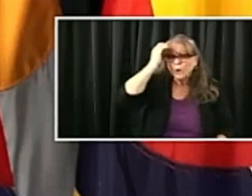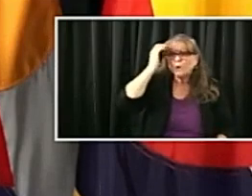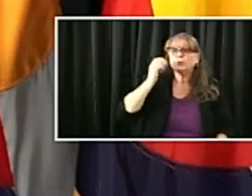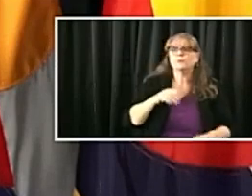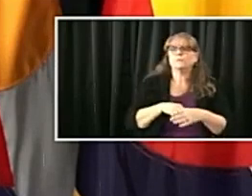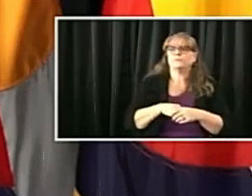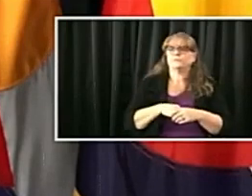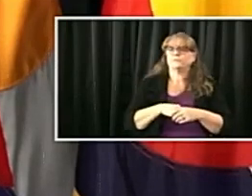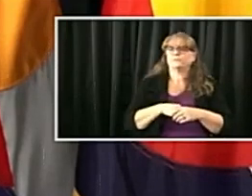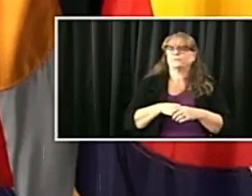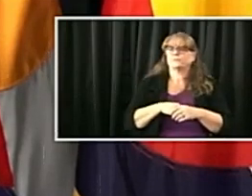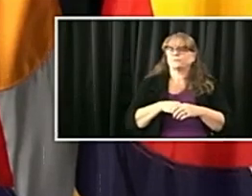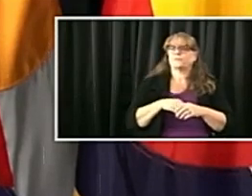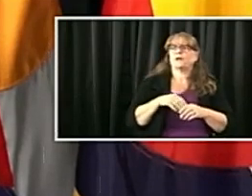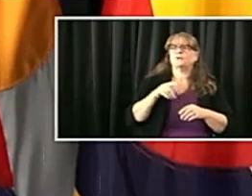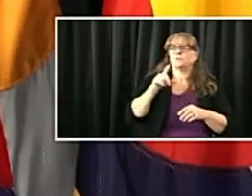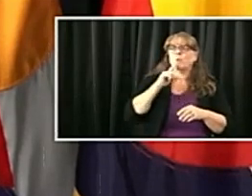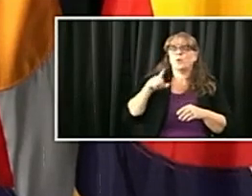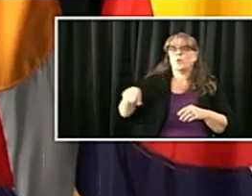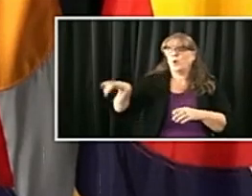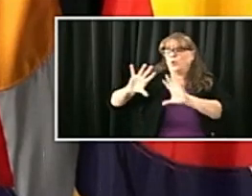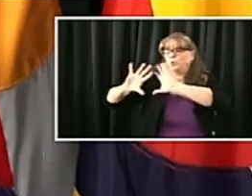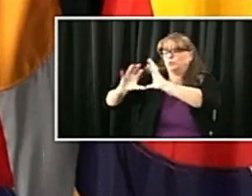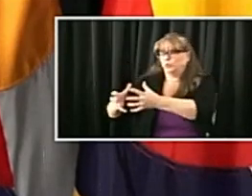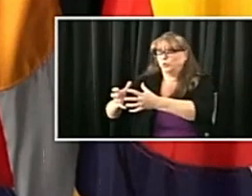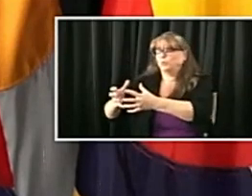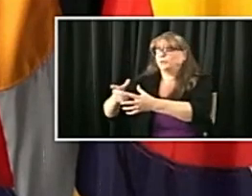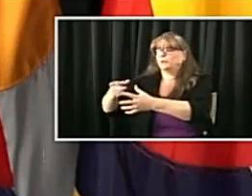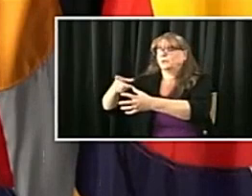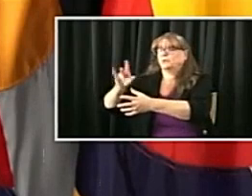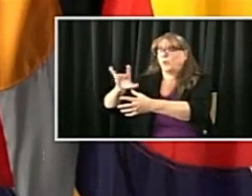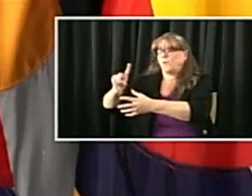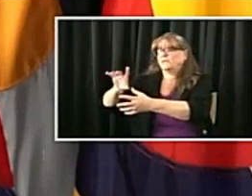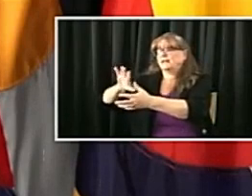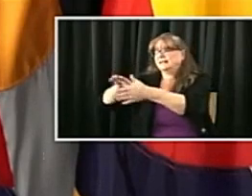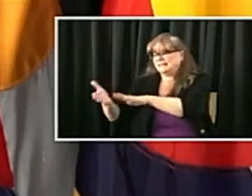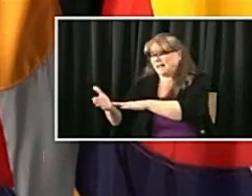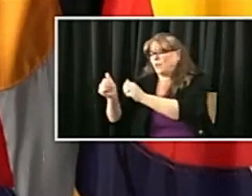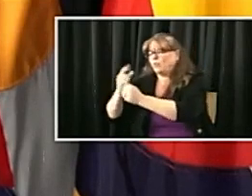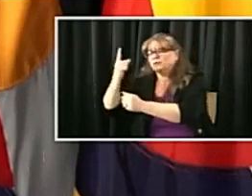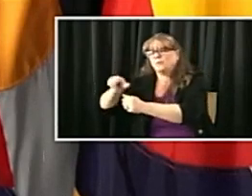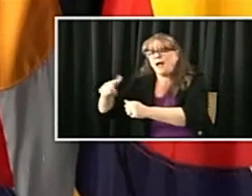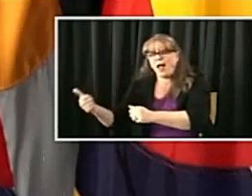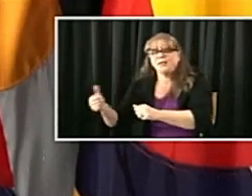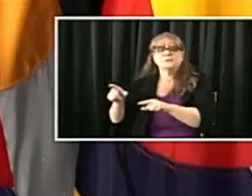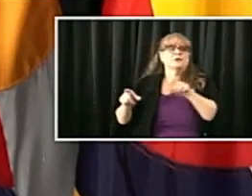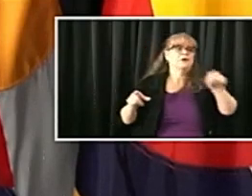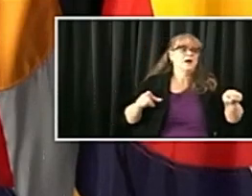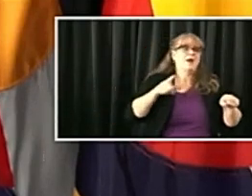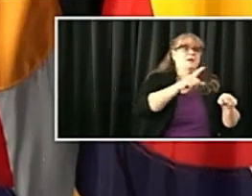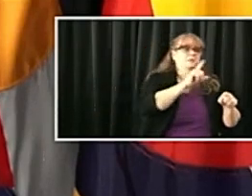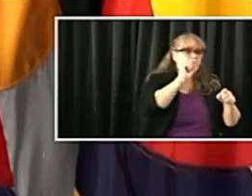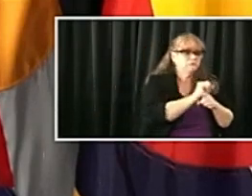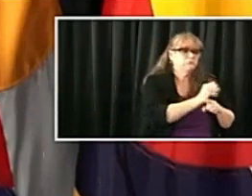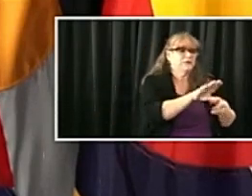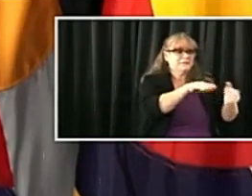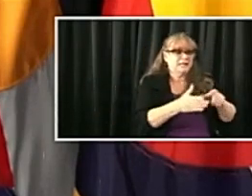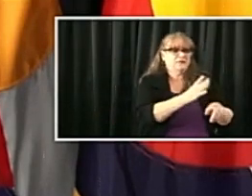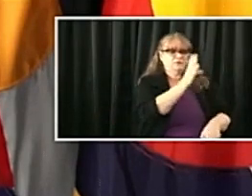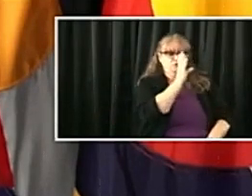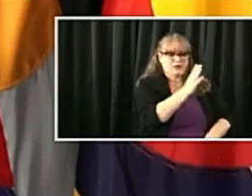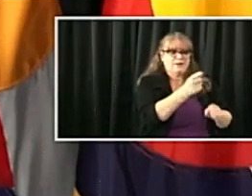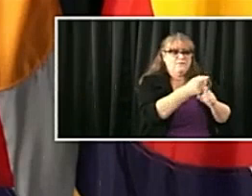those numbers that we cite, because it was a contributing factor in some of those other cases, for sure. What was your second question, Jesse?